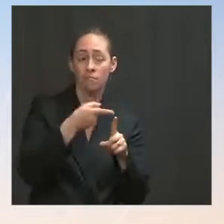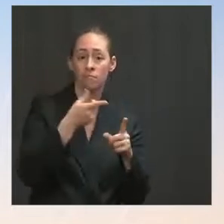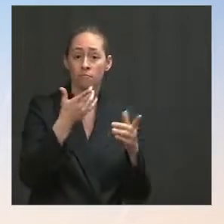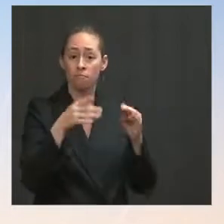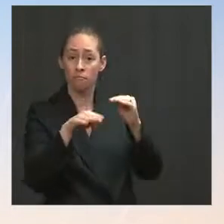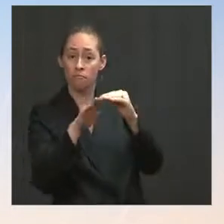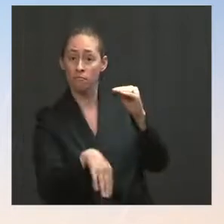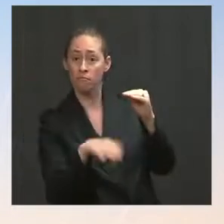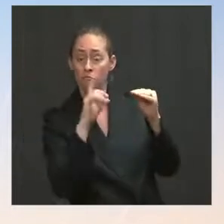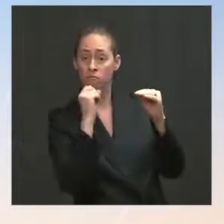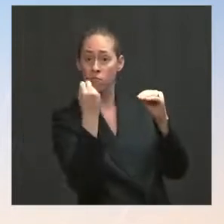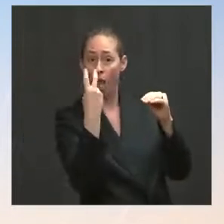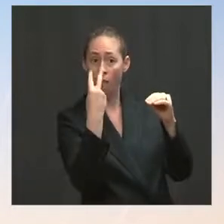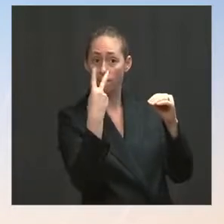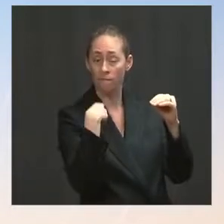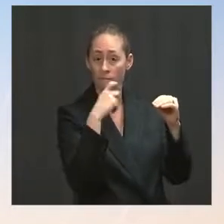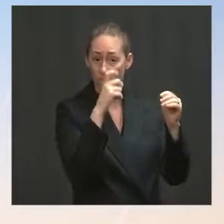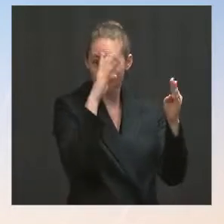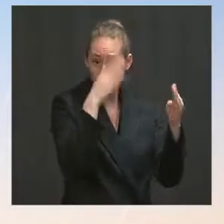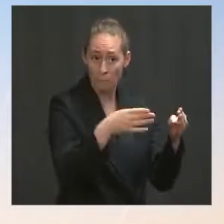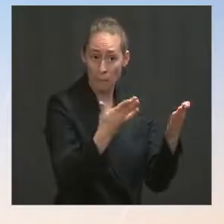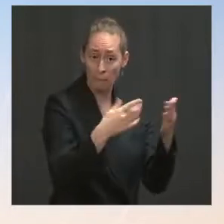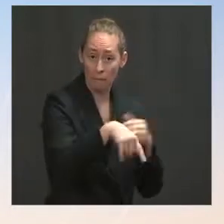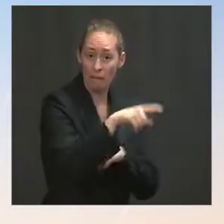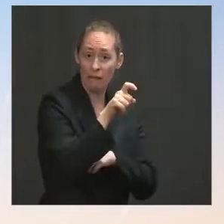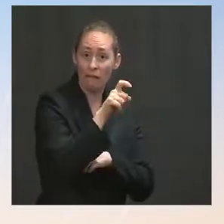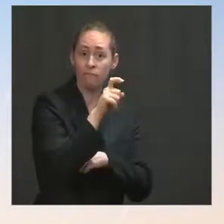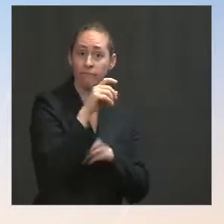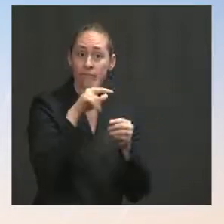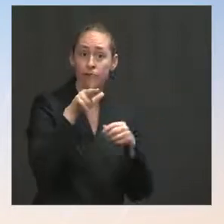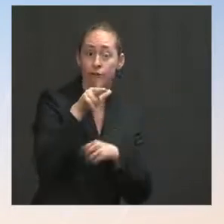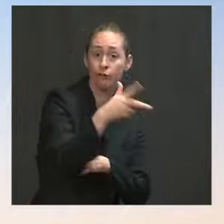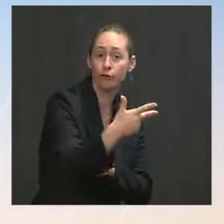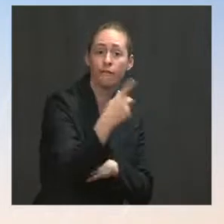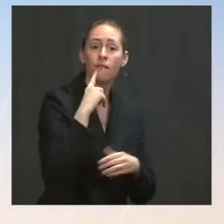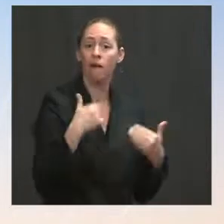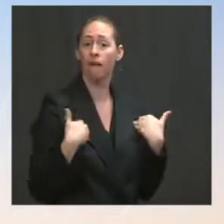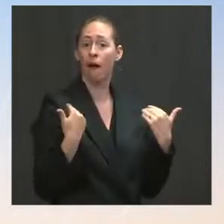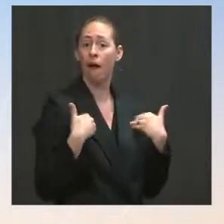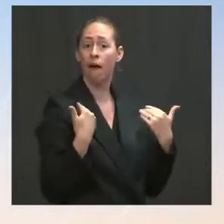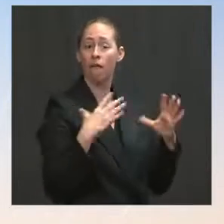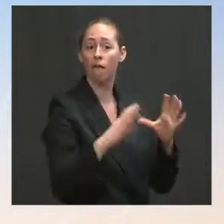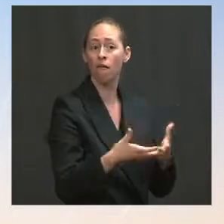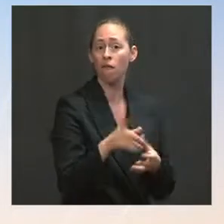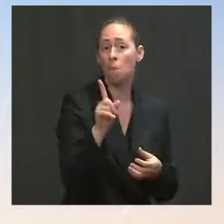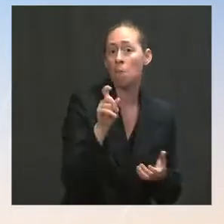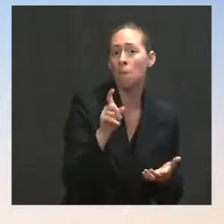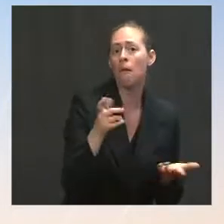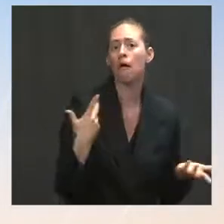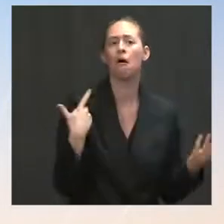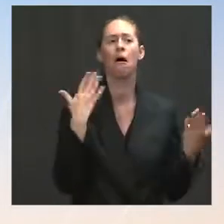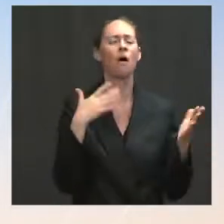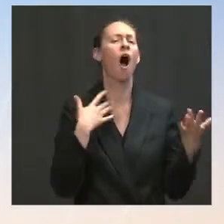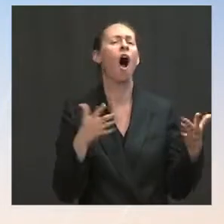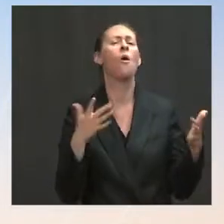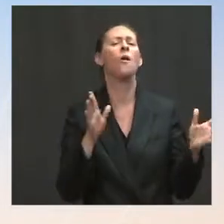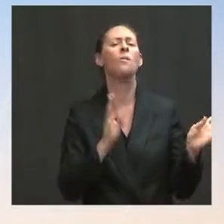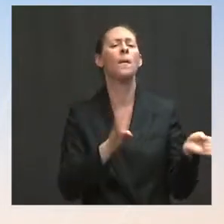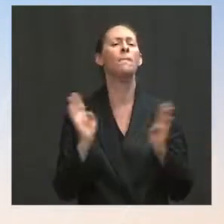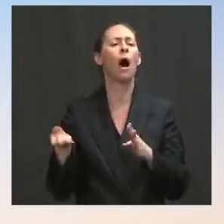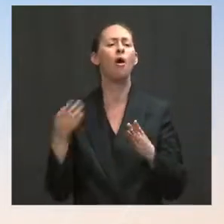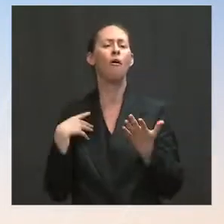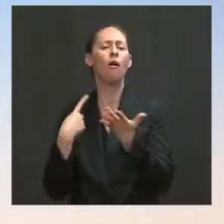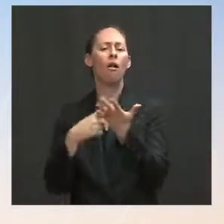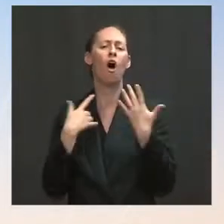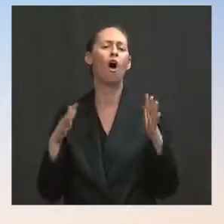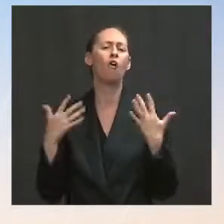shot needed. So that is certainly has long been in our planning, even in advance of knowing whether that will be a recommendation made by our health experts. Go